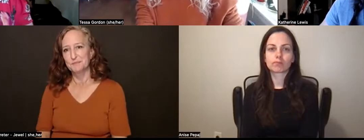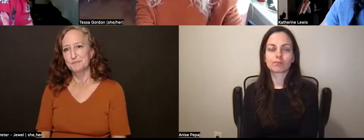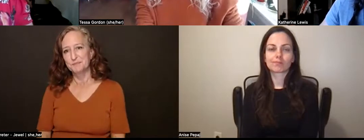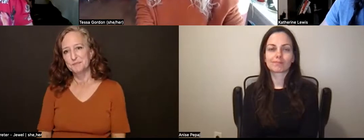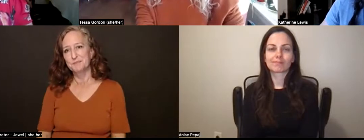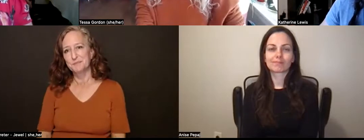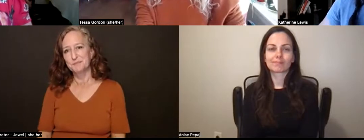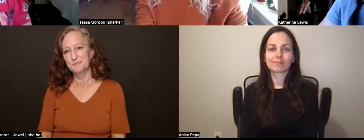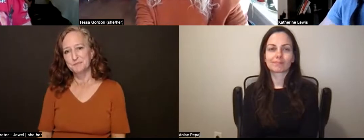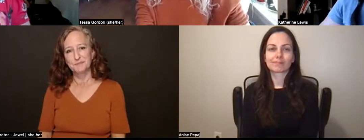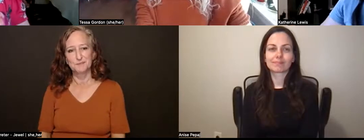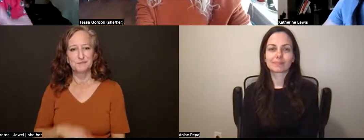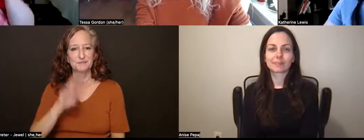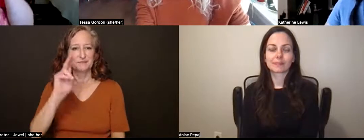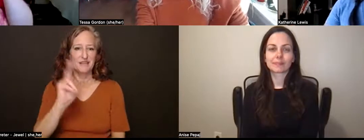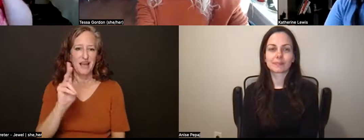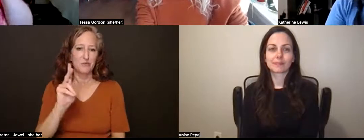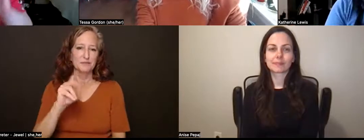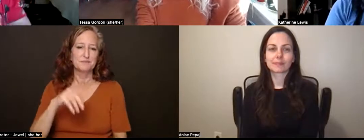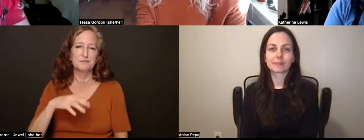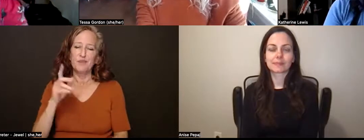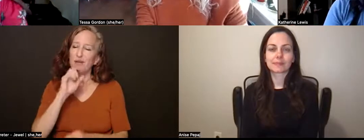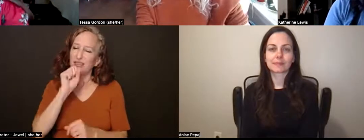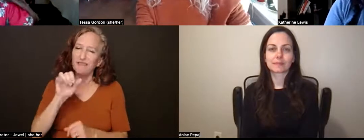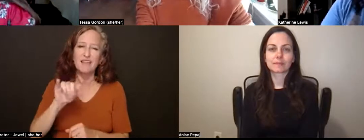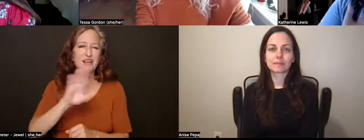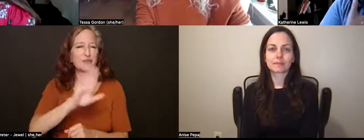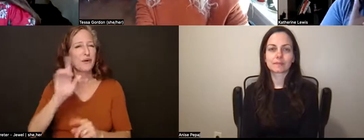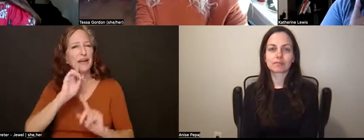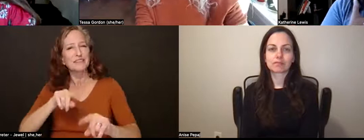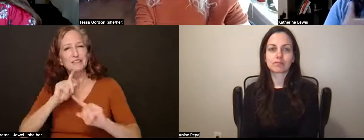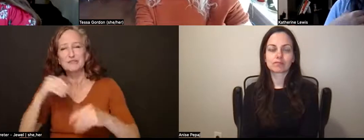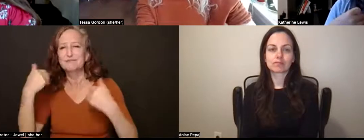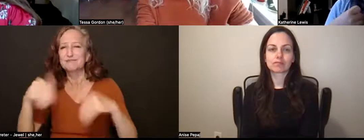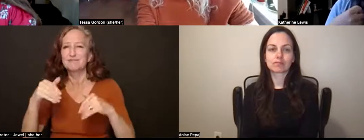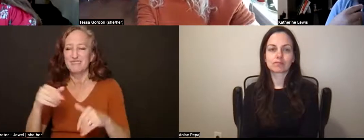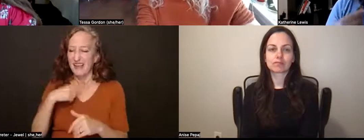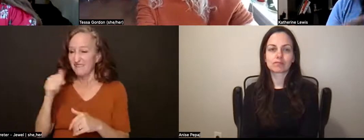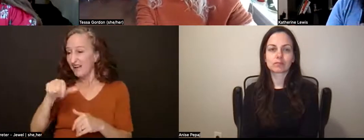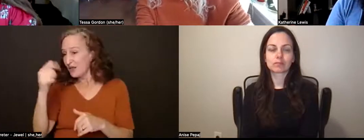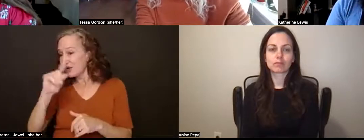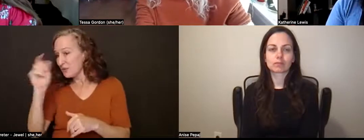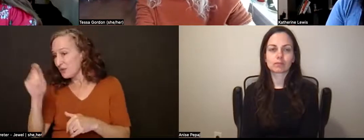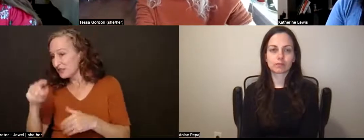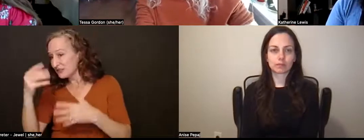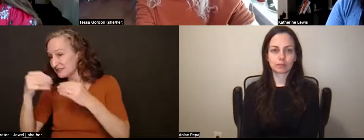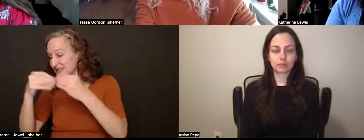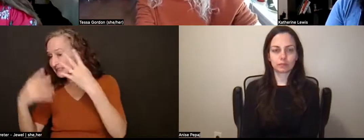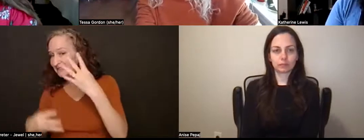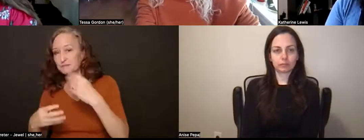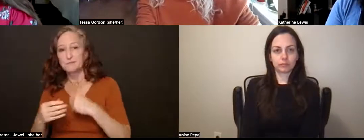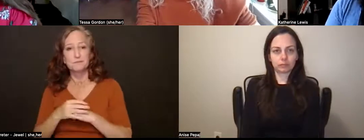I love that. All of those answers are so awesome. I would like to get to as many questions as we can. I want to ask another